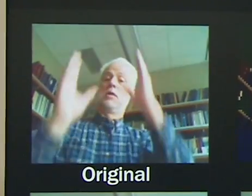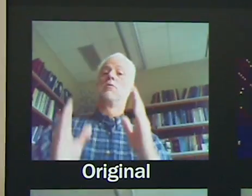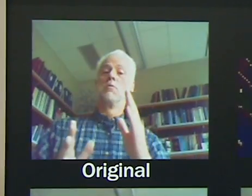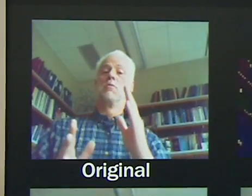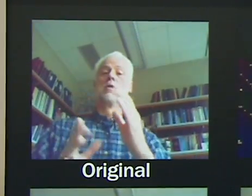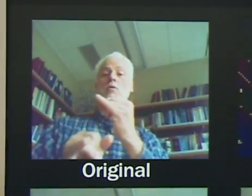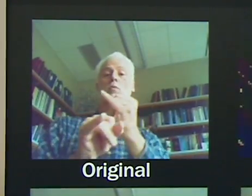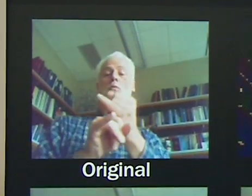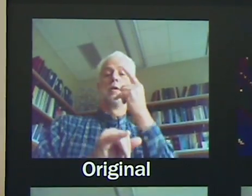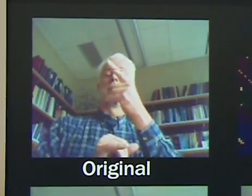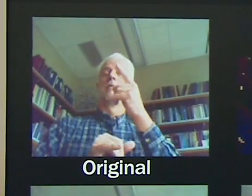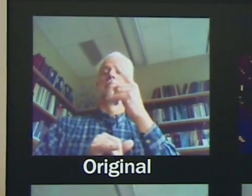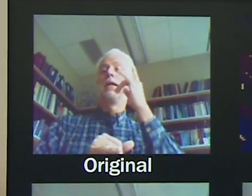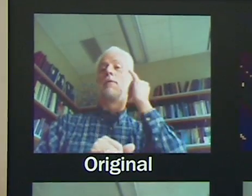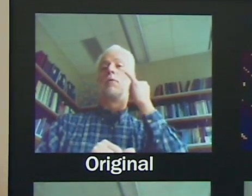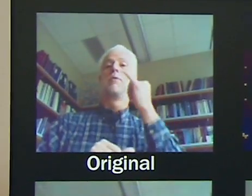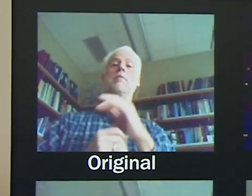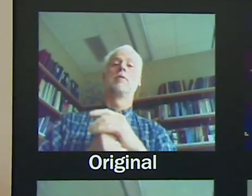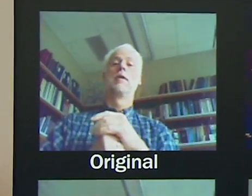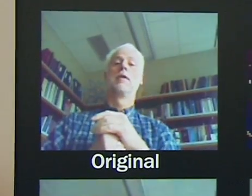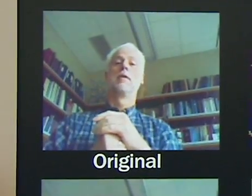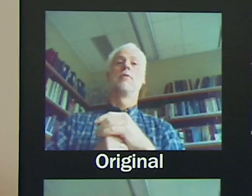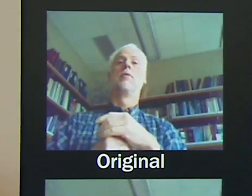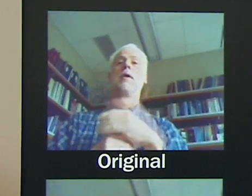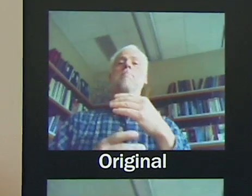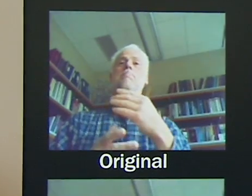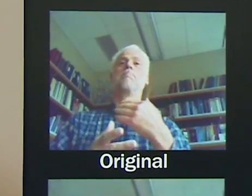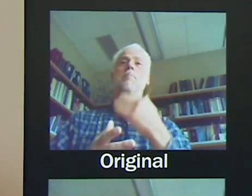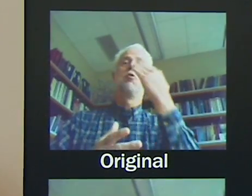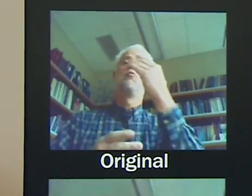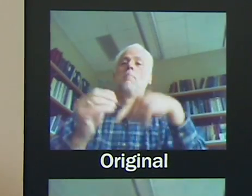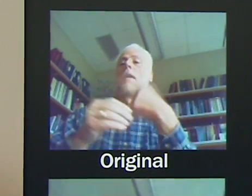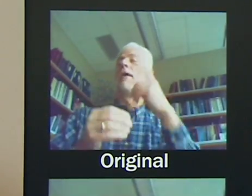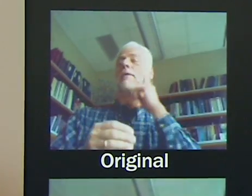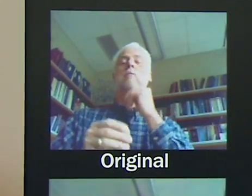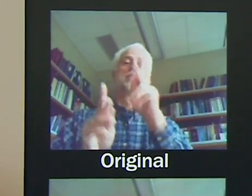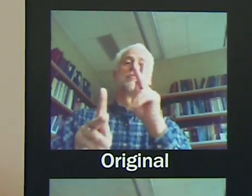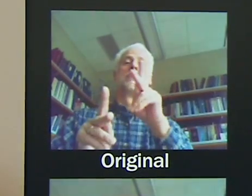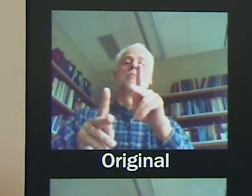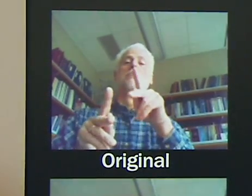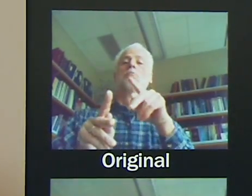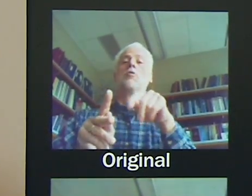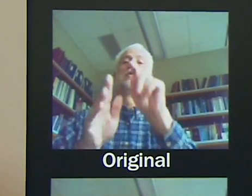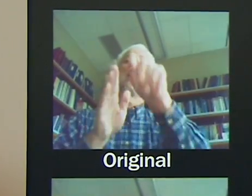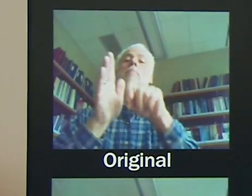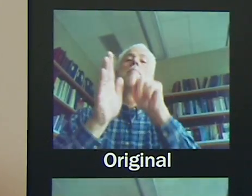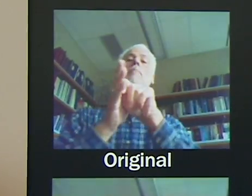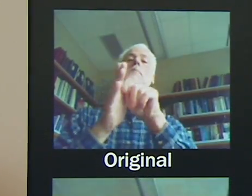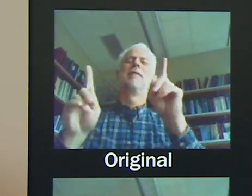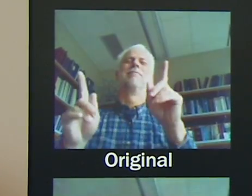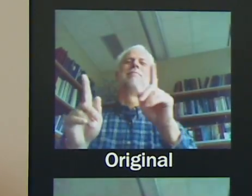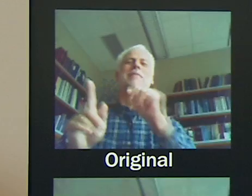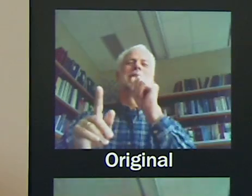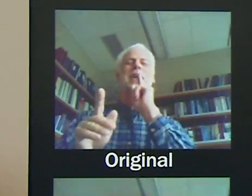that already removes a lot of the data. And we're doing a lot of different video compression techniques to send the video. For instance, we're sending video